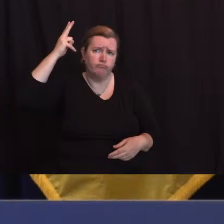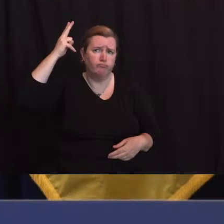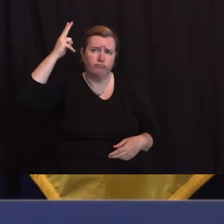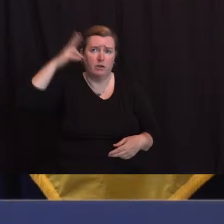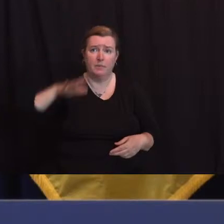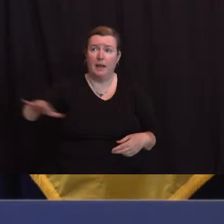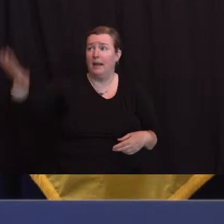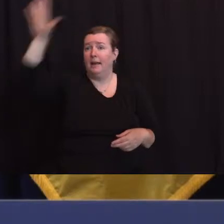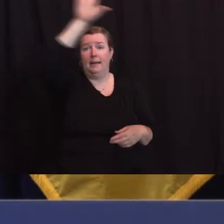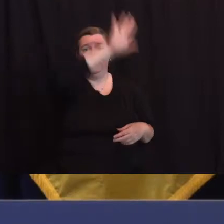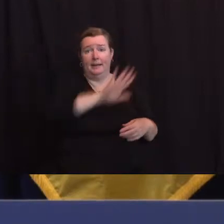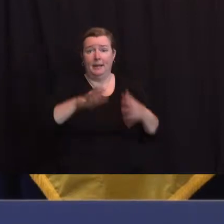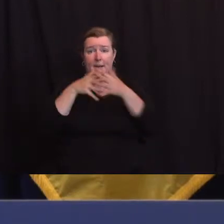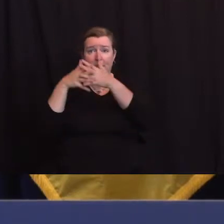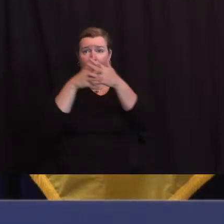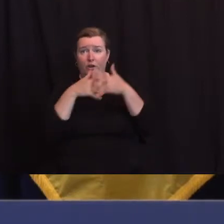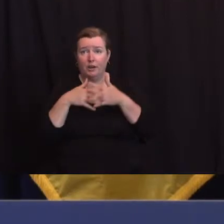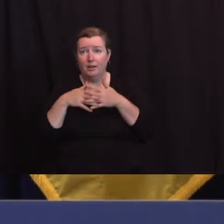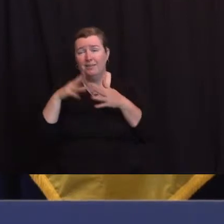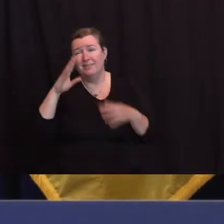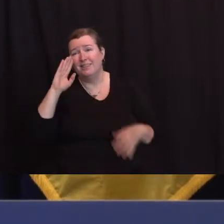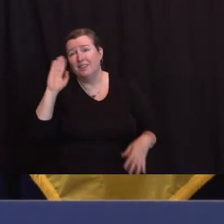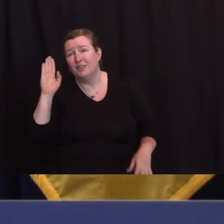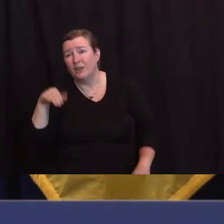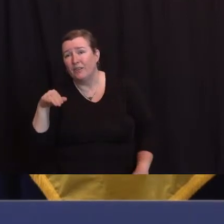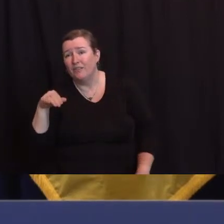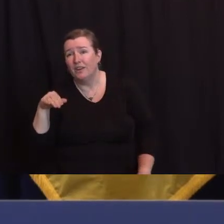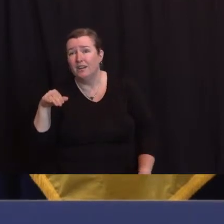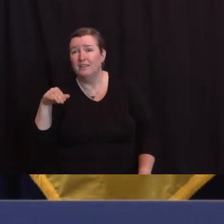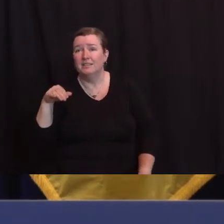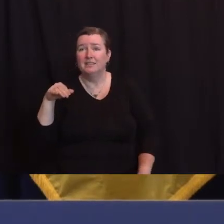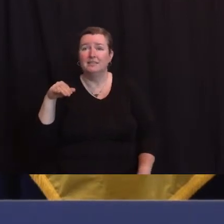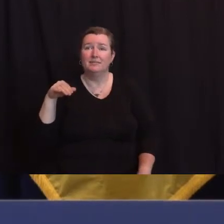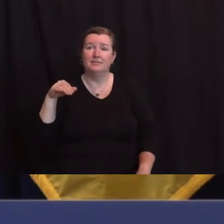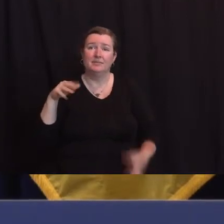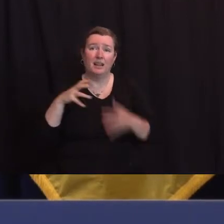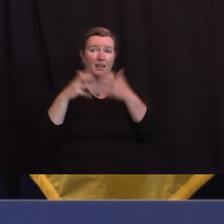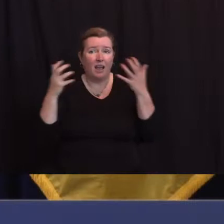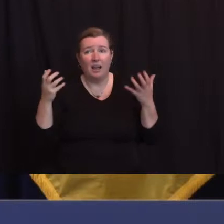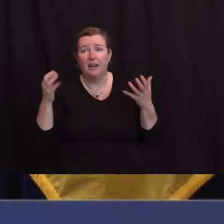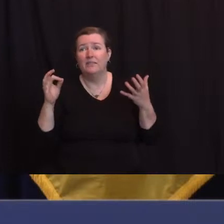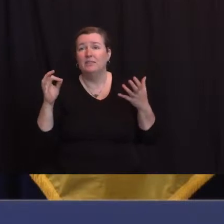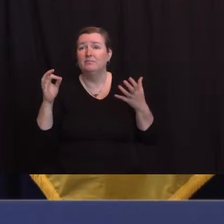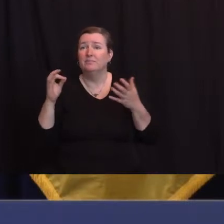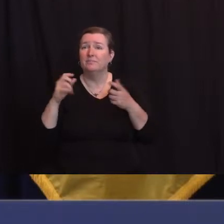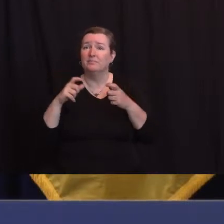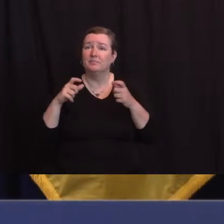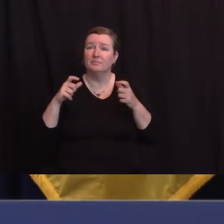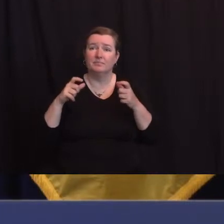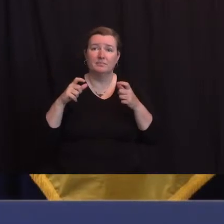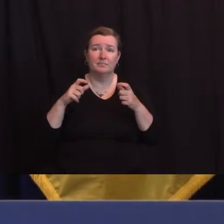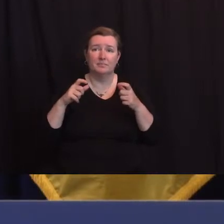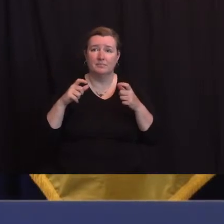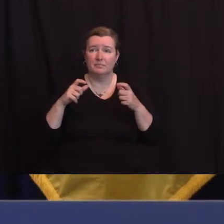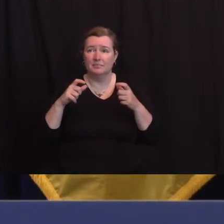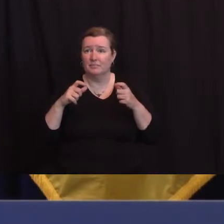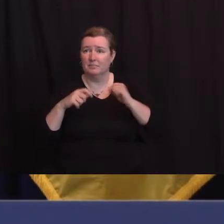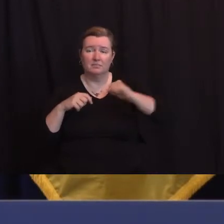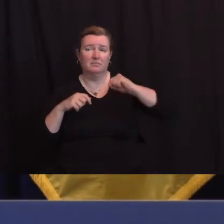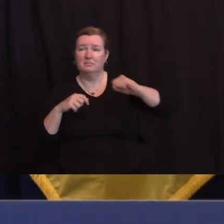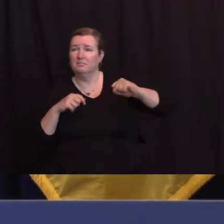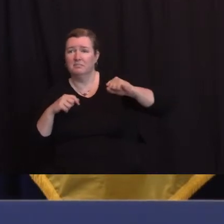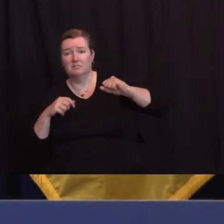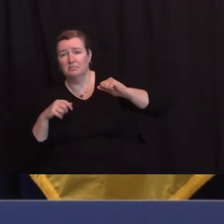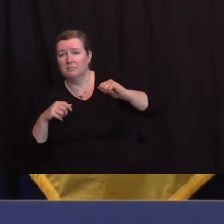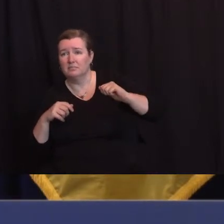and the density of variants is real. The density of unvaccinated people is real, but the density of vaccinated people